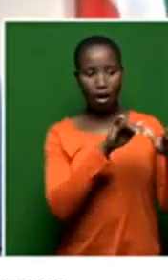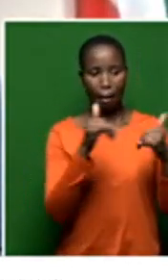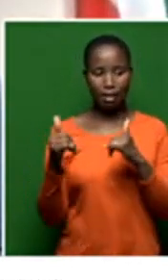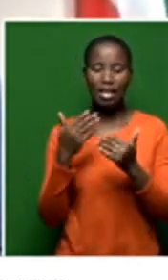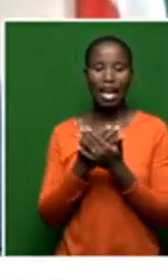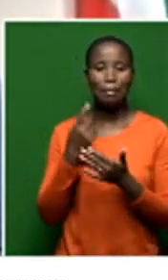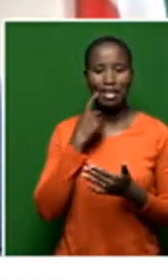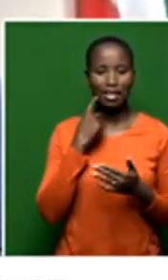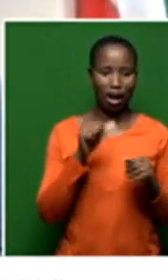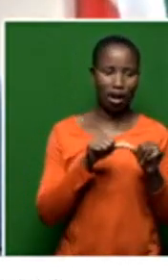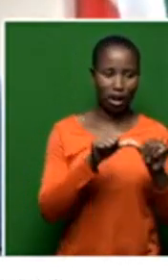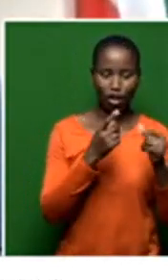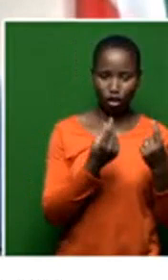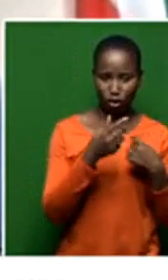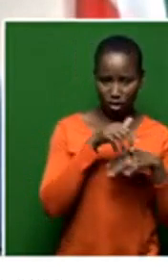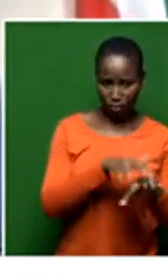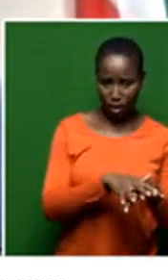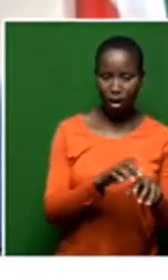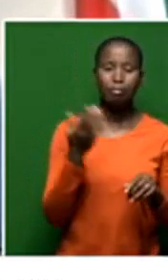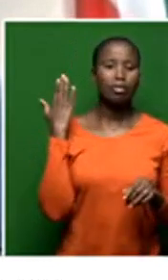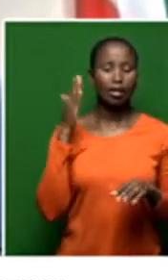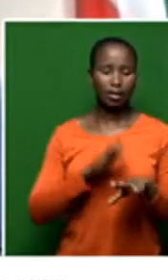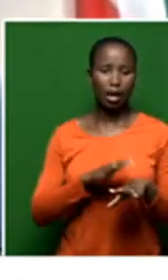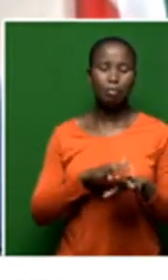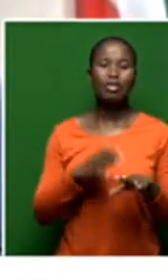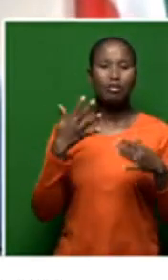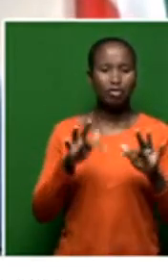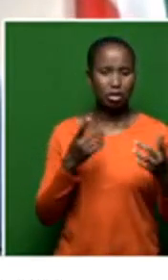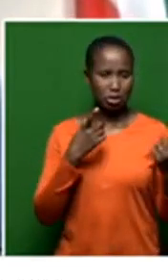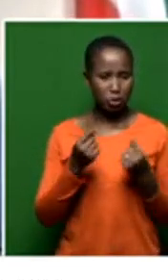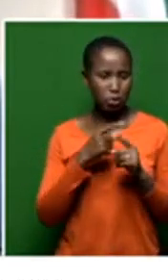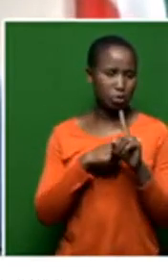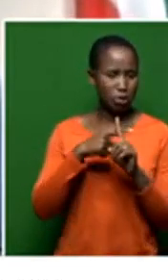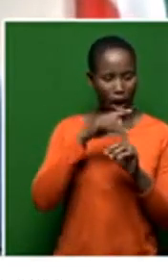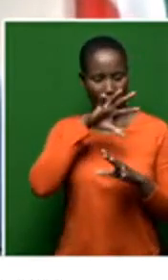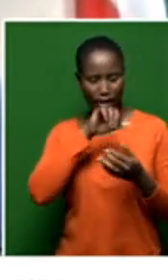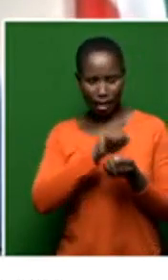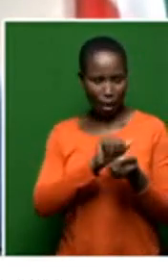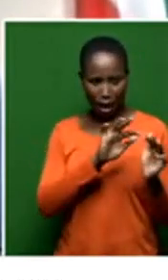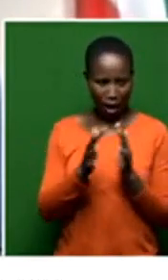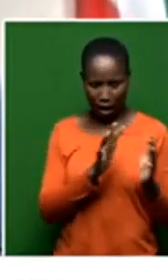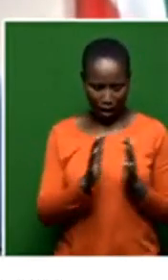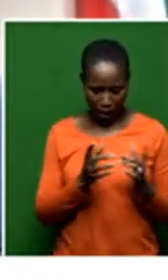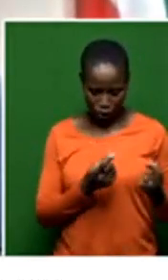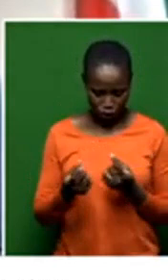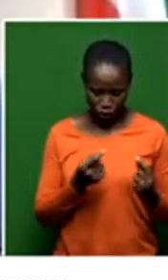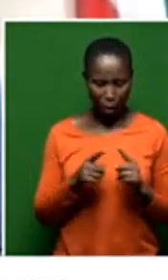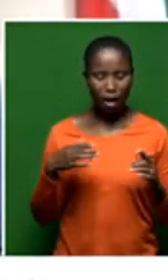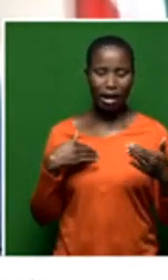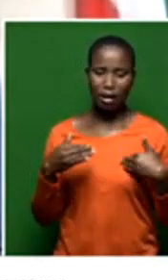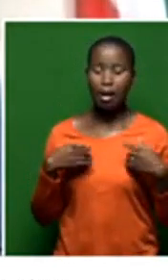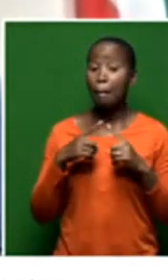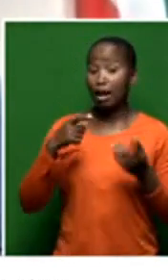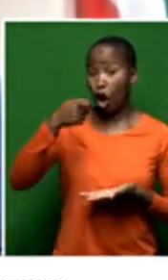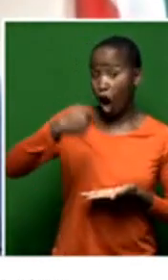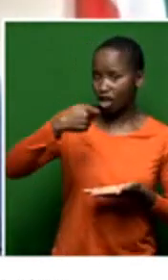deploy. In the past, there has been spectrum assignments, but these assignments were done administratively. It was not through an